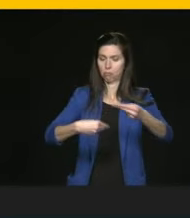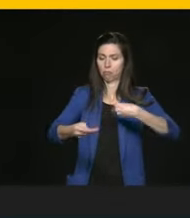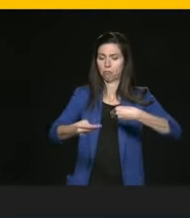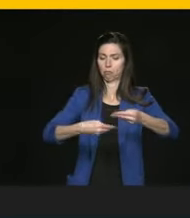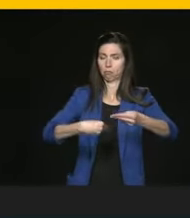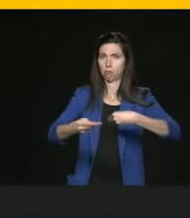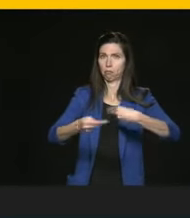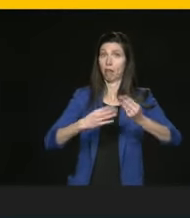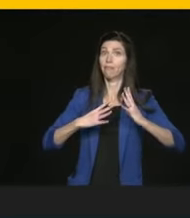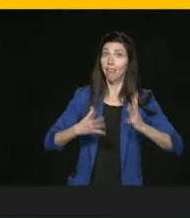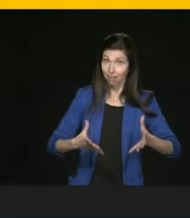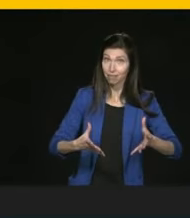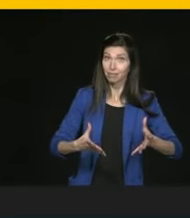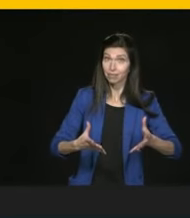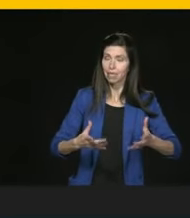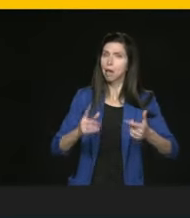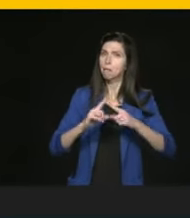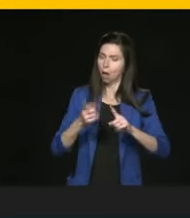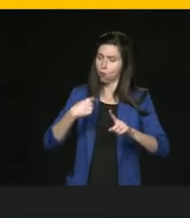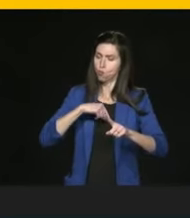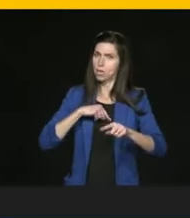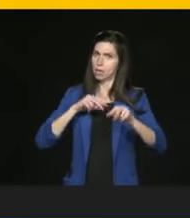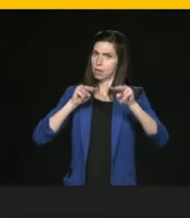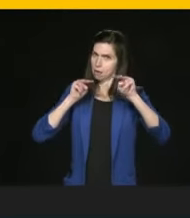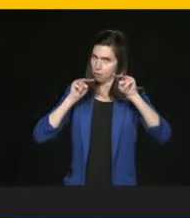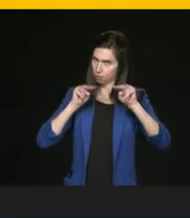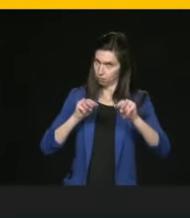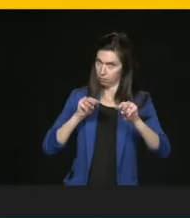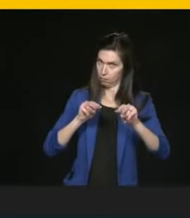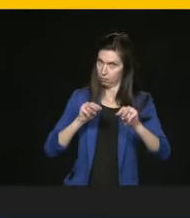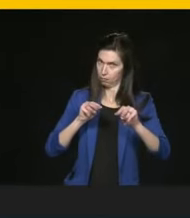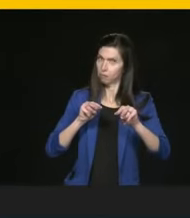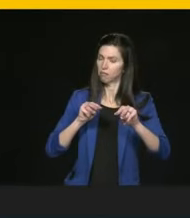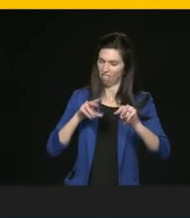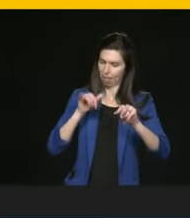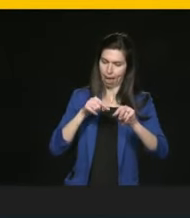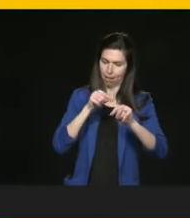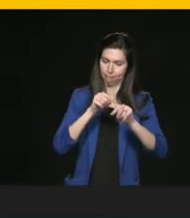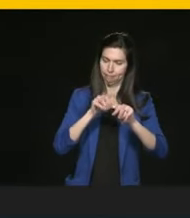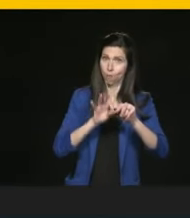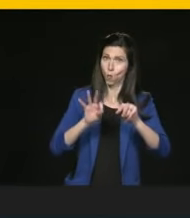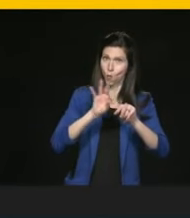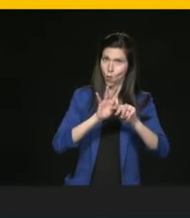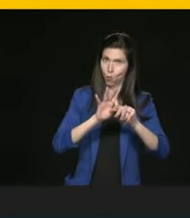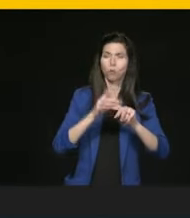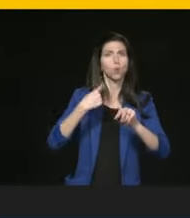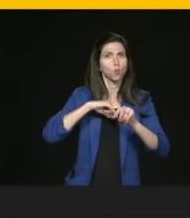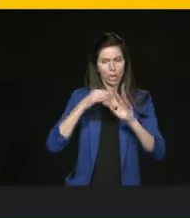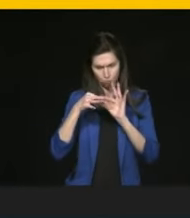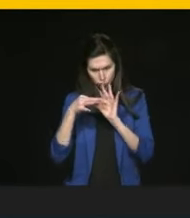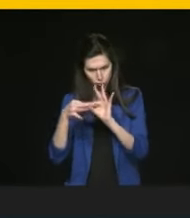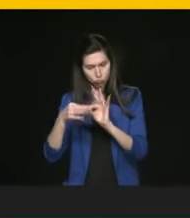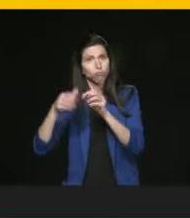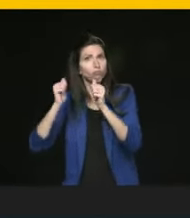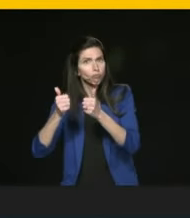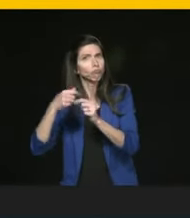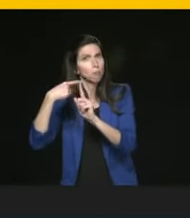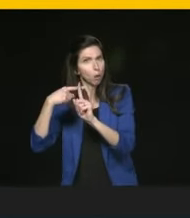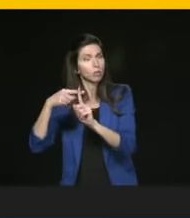vigilance. Yes, we have a very good relationship with the American government, but